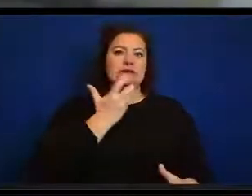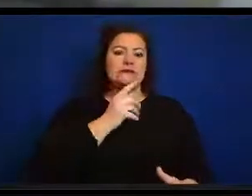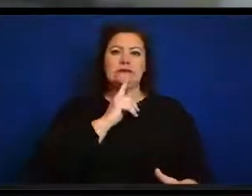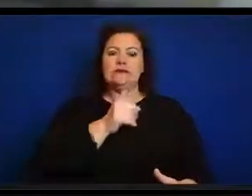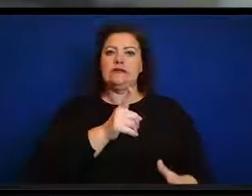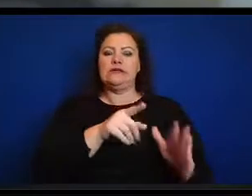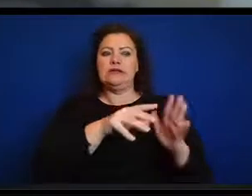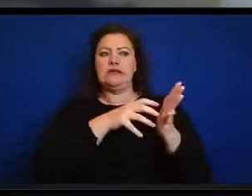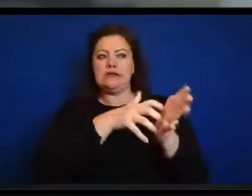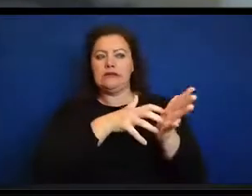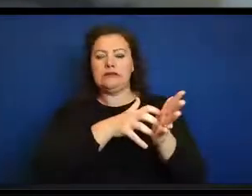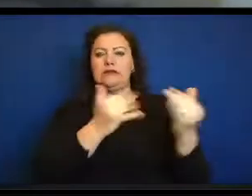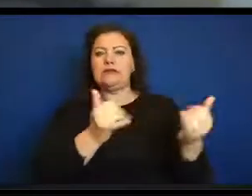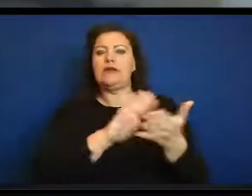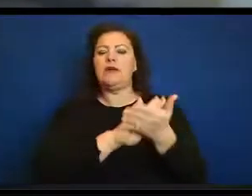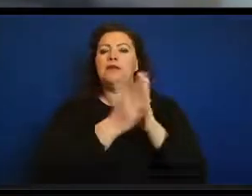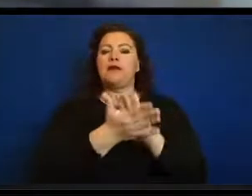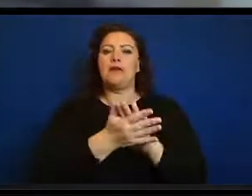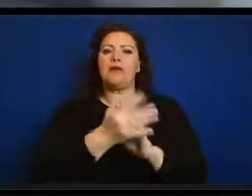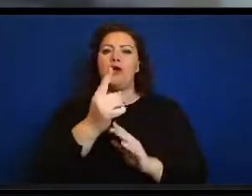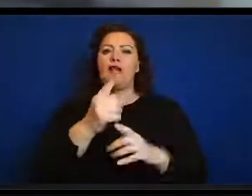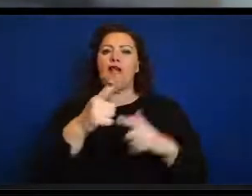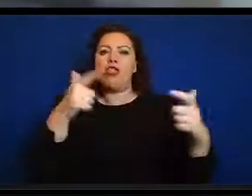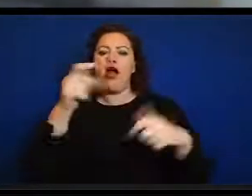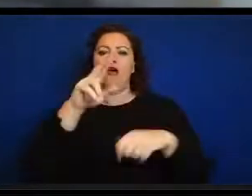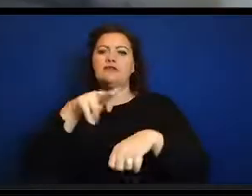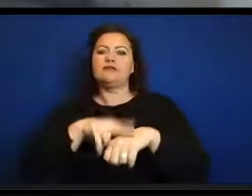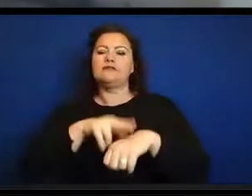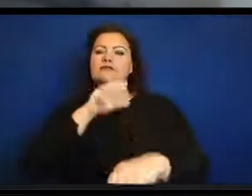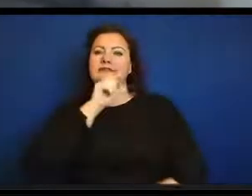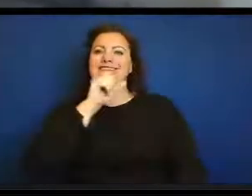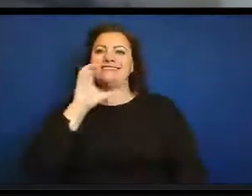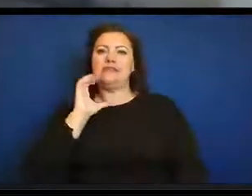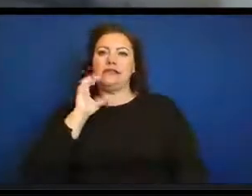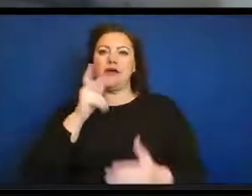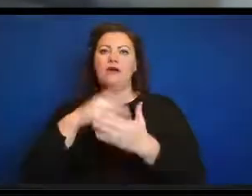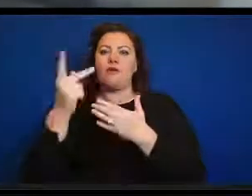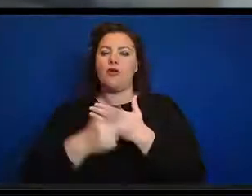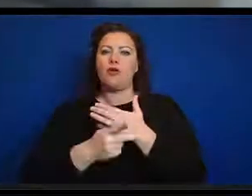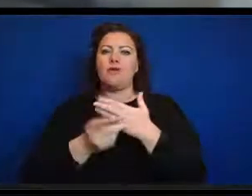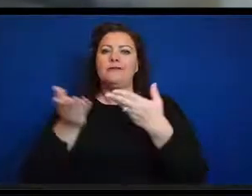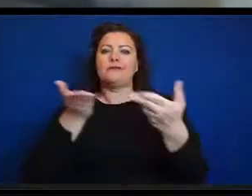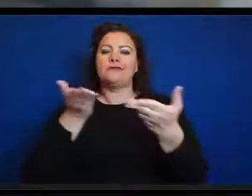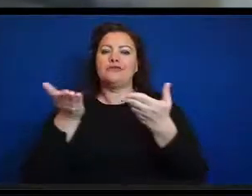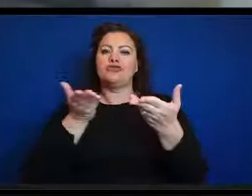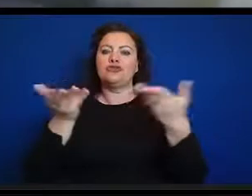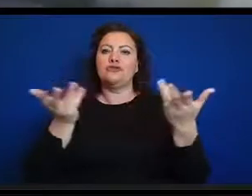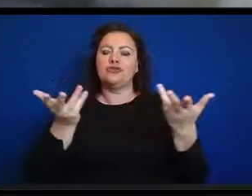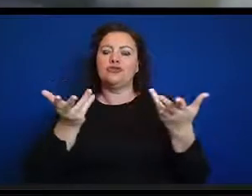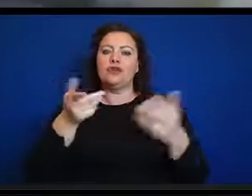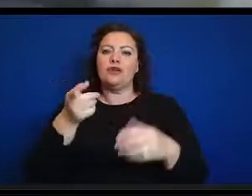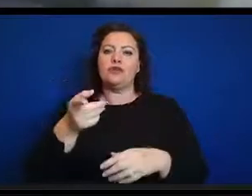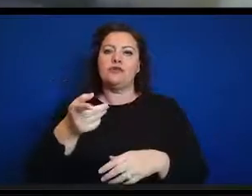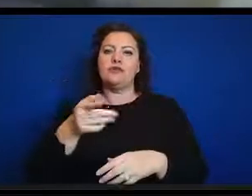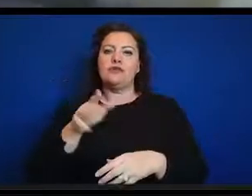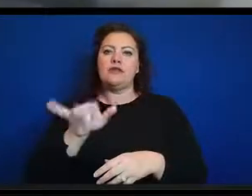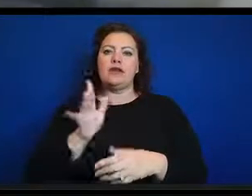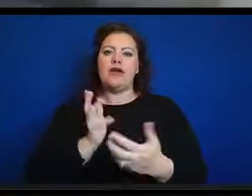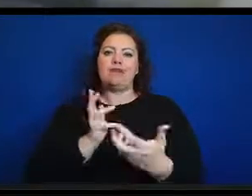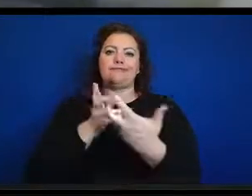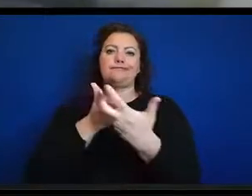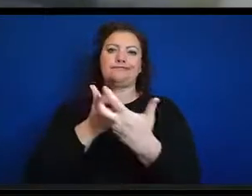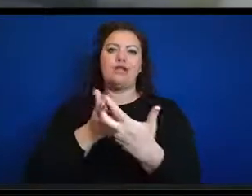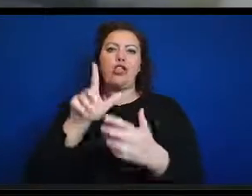the nation's largest senior housing programs, catering to the market niche of